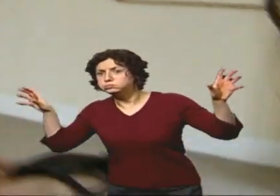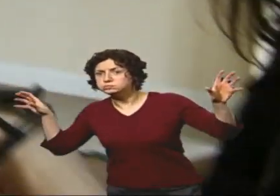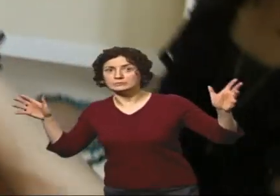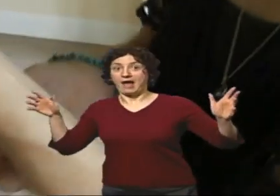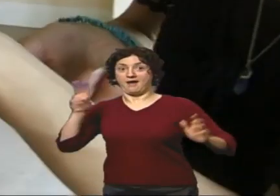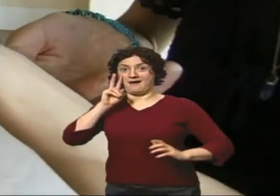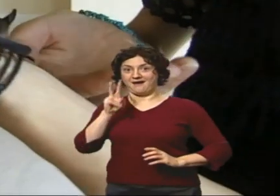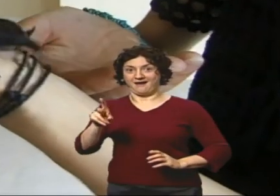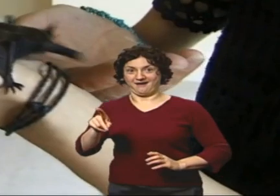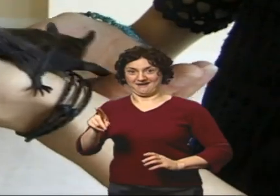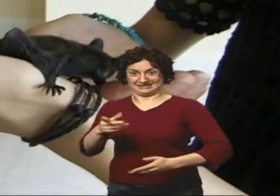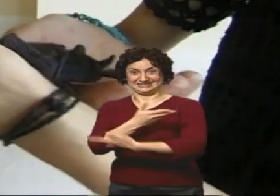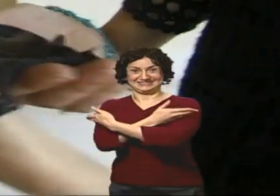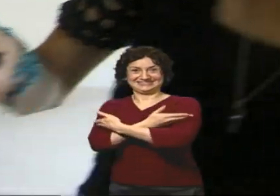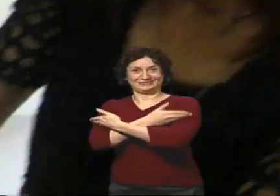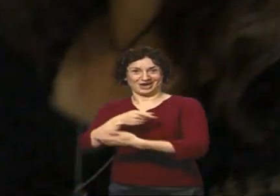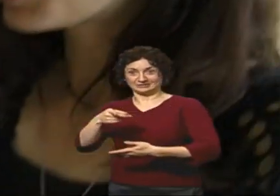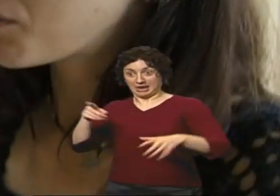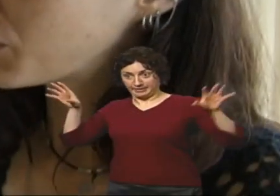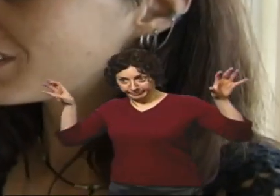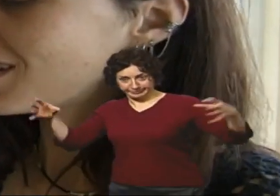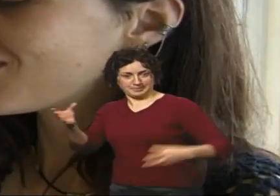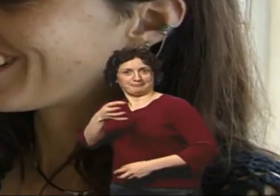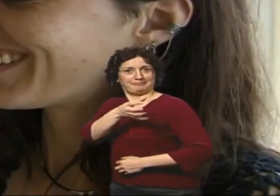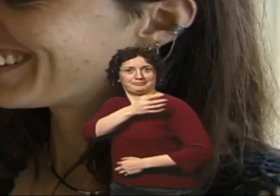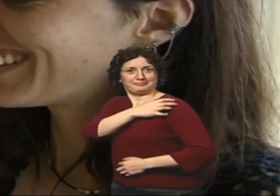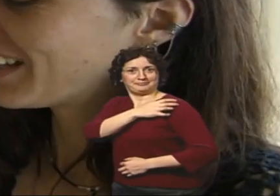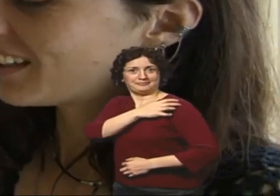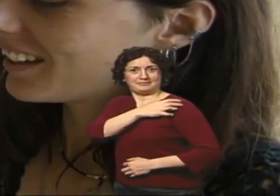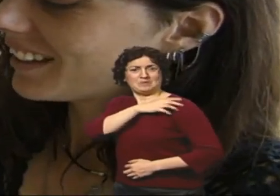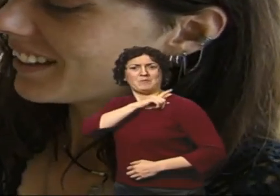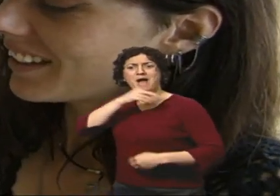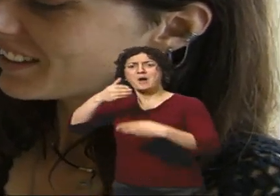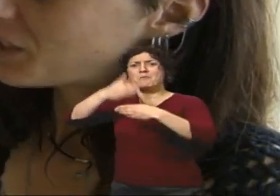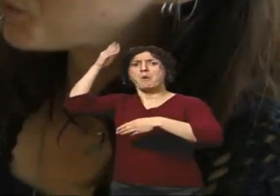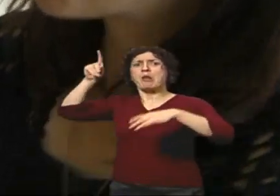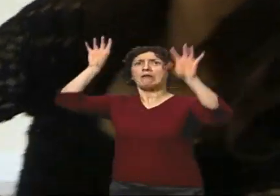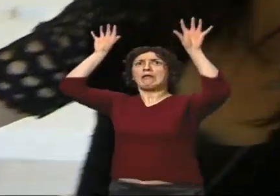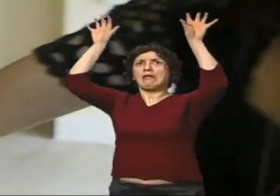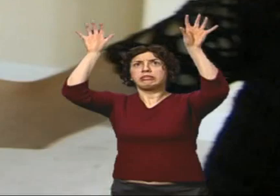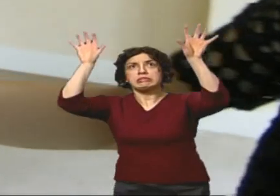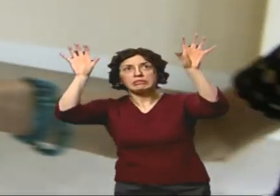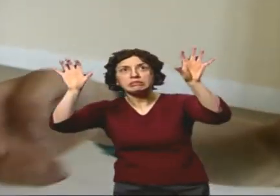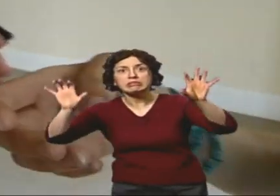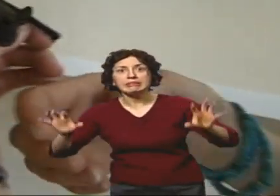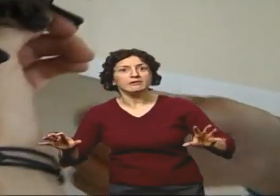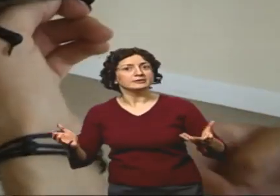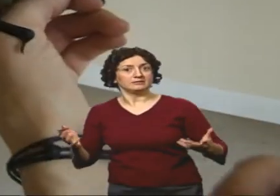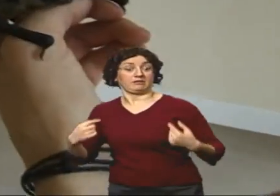to land, and he found the only place he could land was the T-shirt. The ball's very slippery